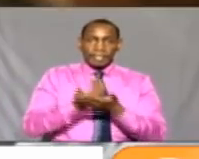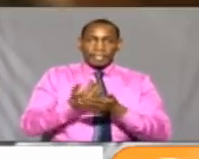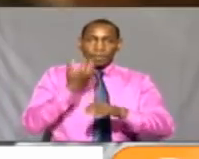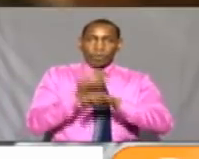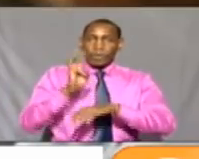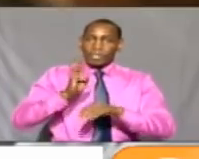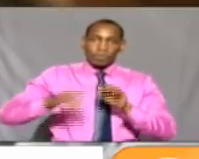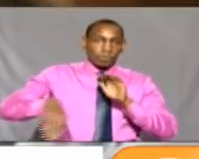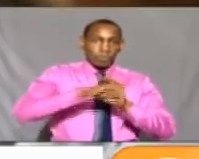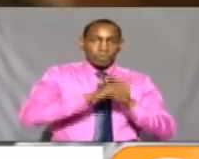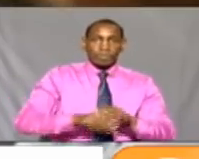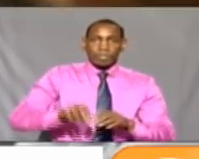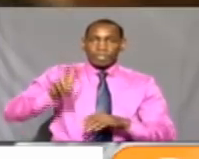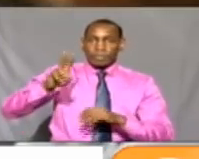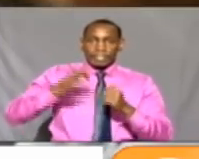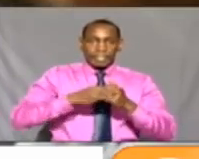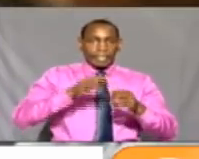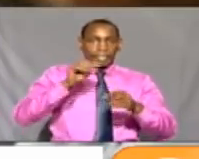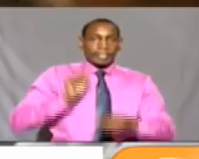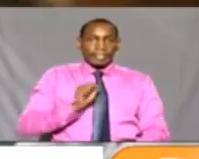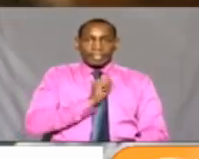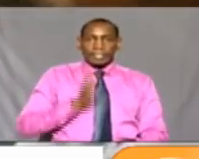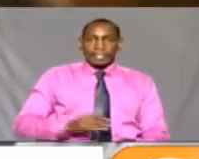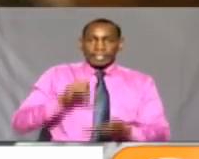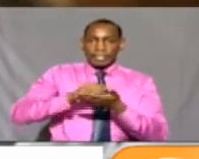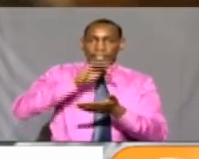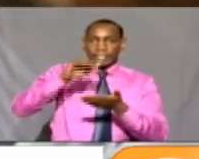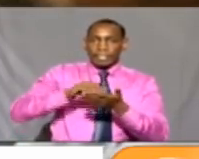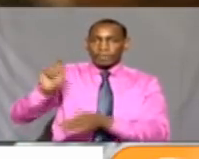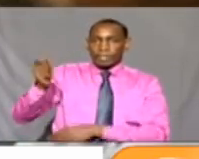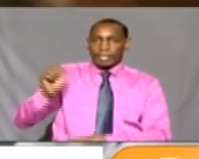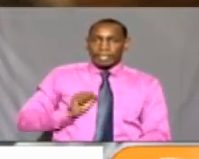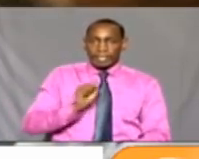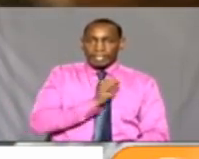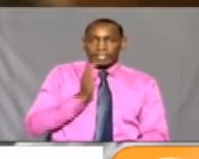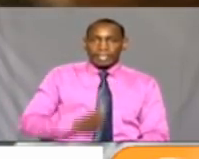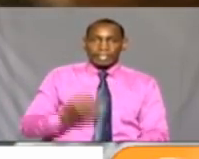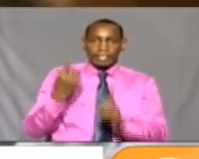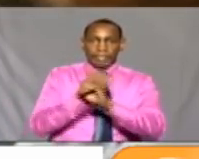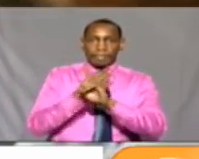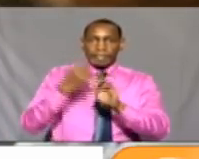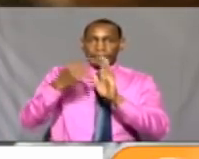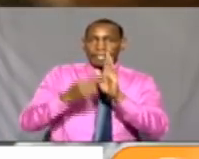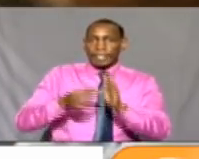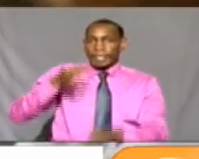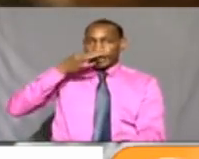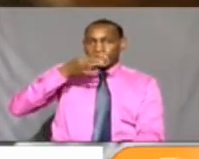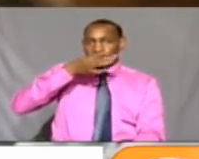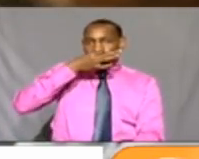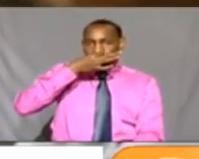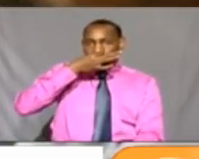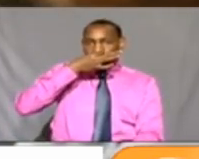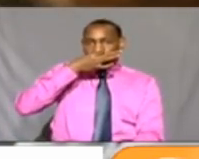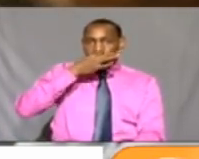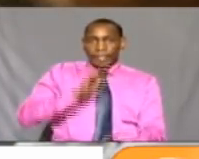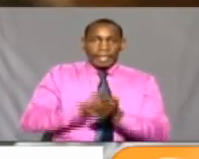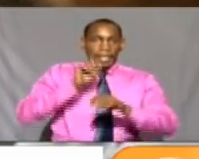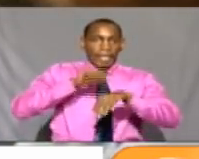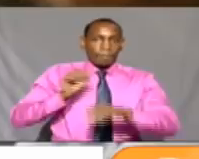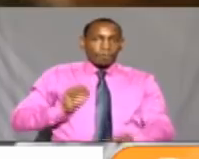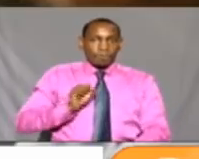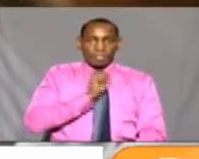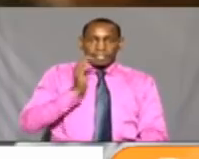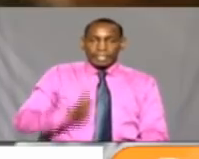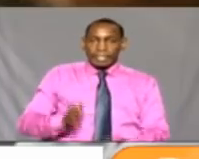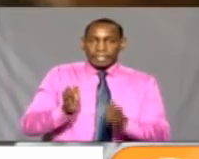home 28 senators, including Central Kenya Senators Ephraim Maina of Nyeri, Njeru Nduiga of Embu,